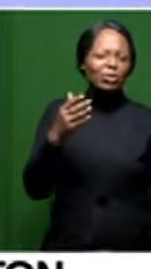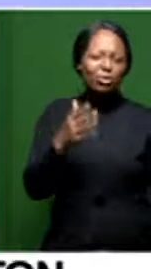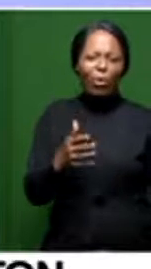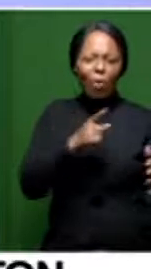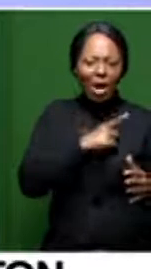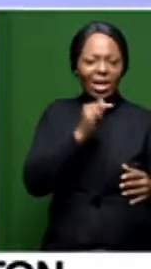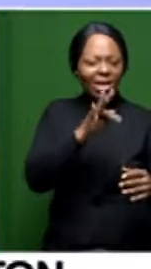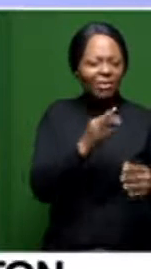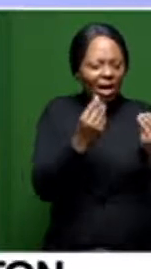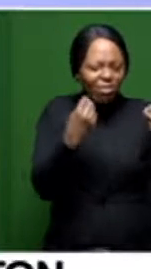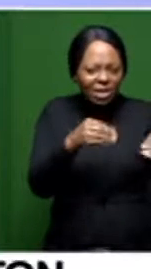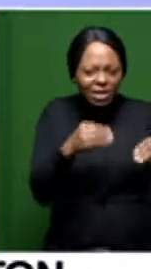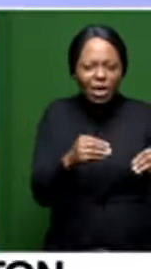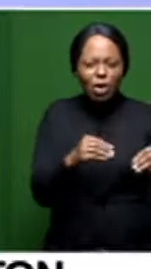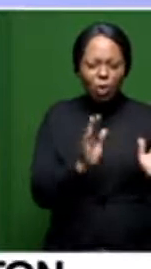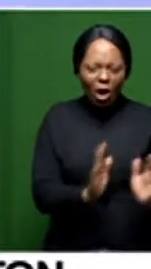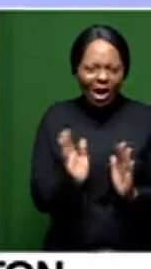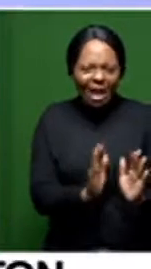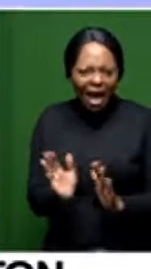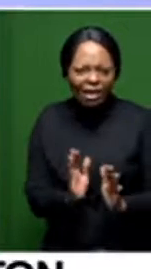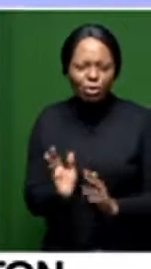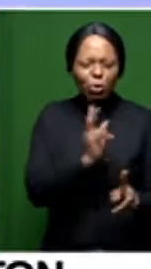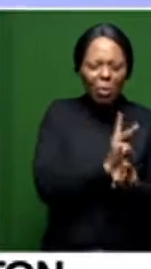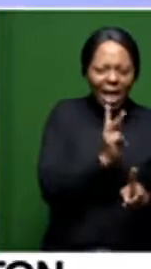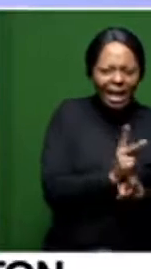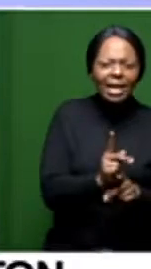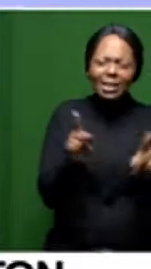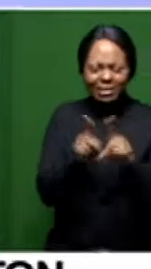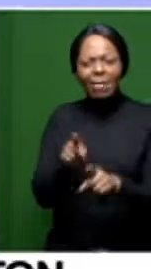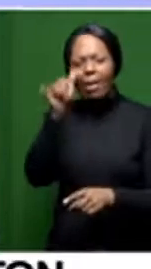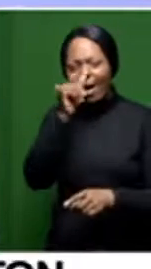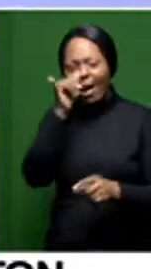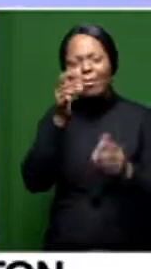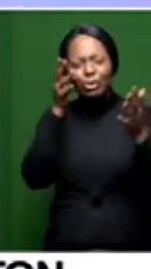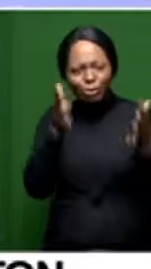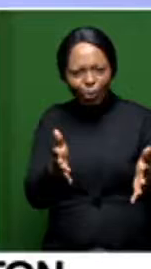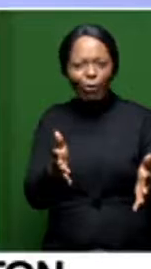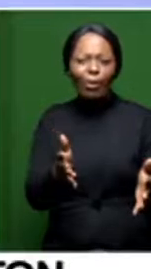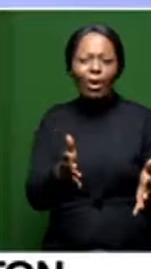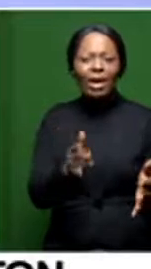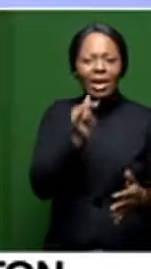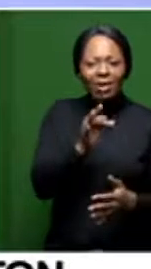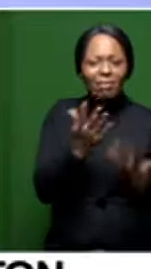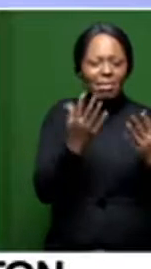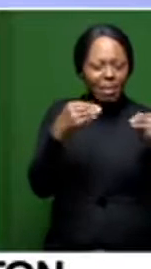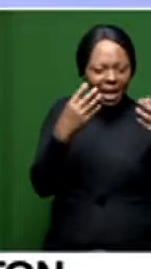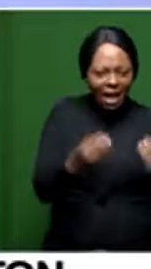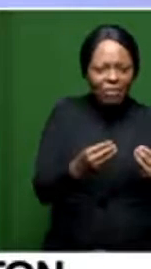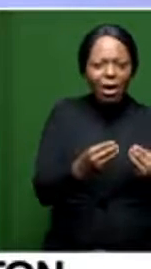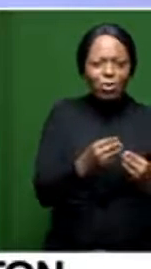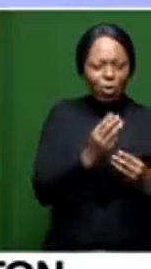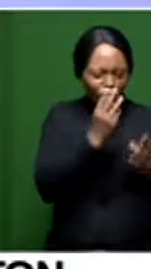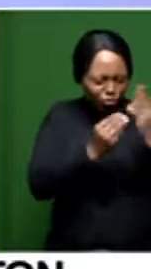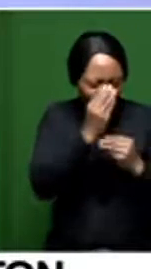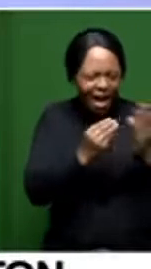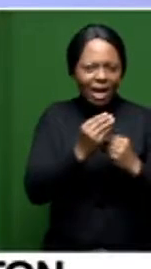organized and more professional and better funded, and better training goes into it. So in response to that,